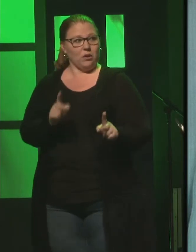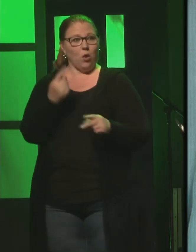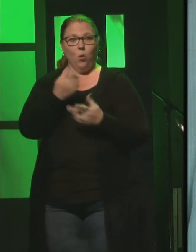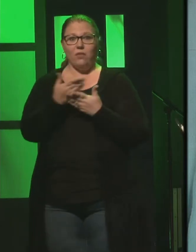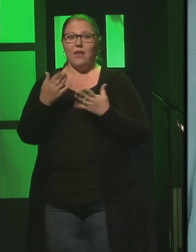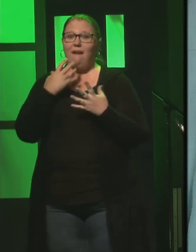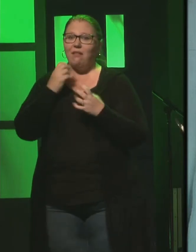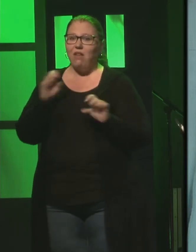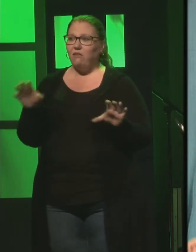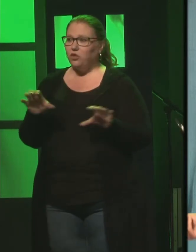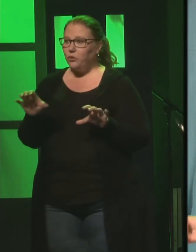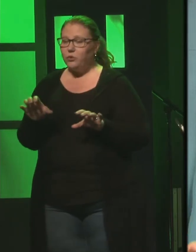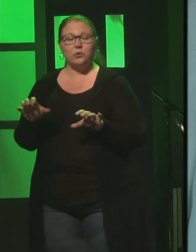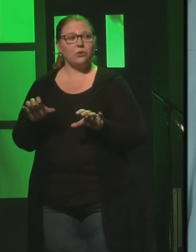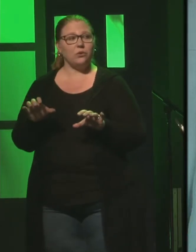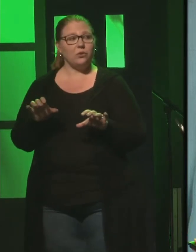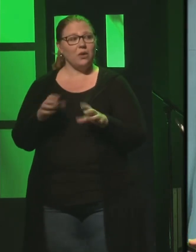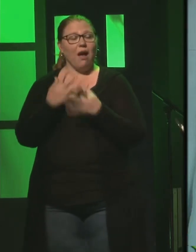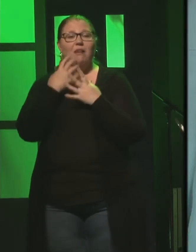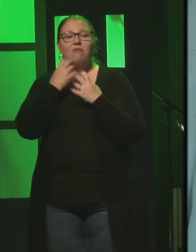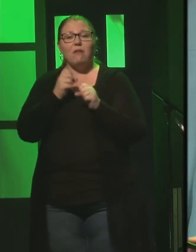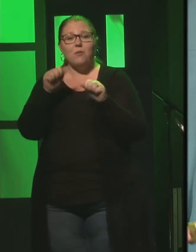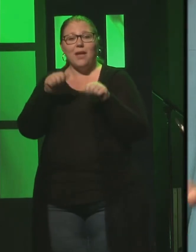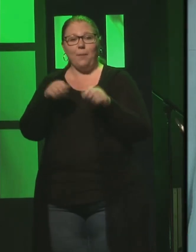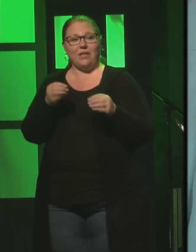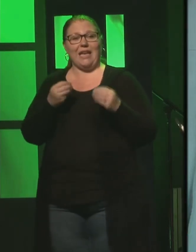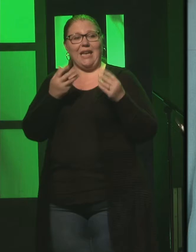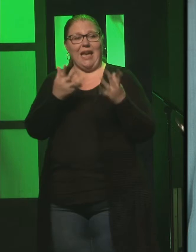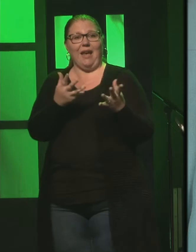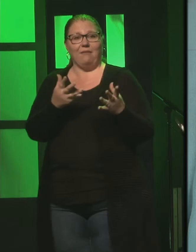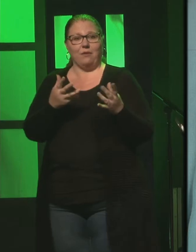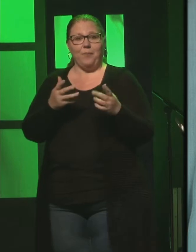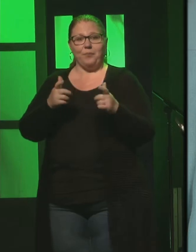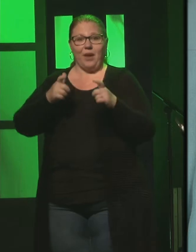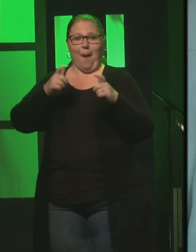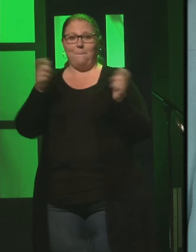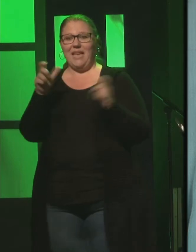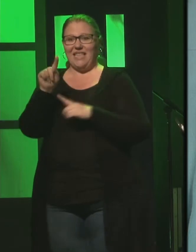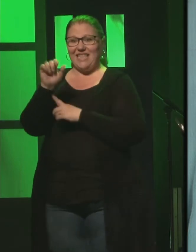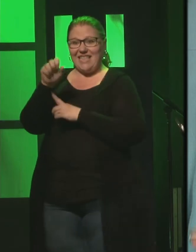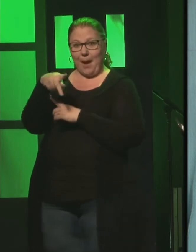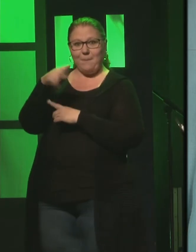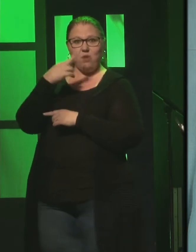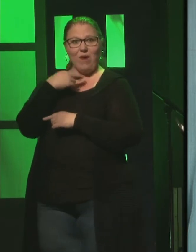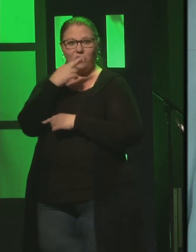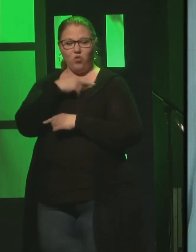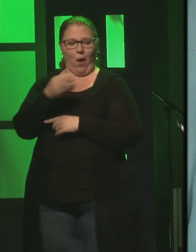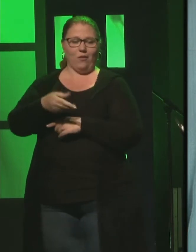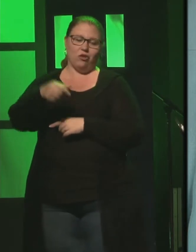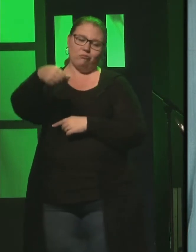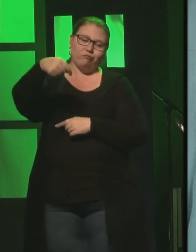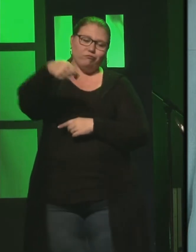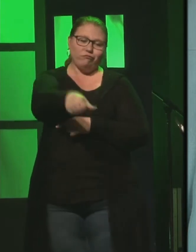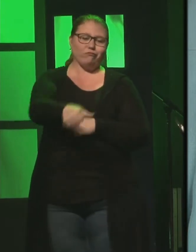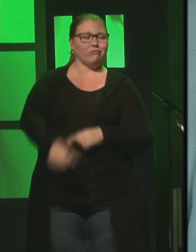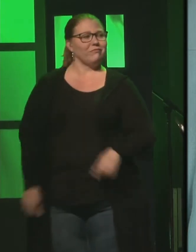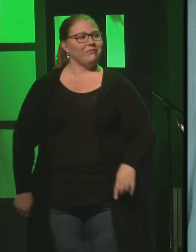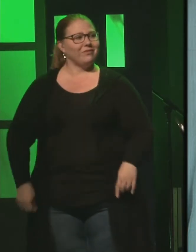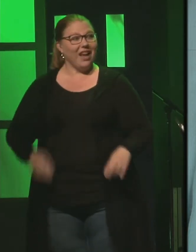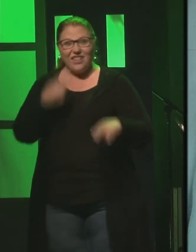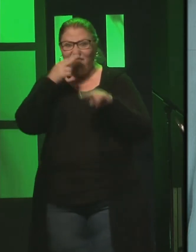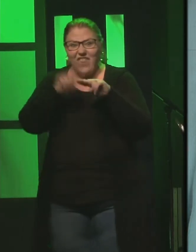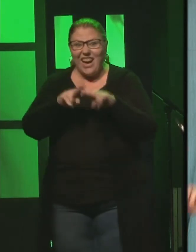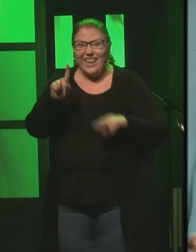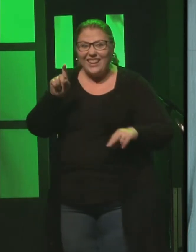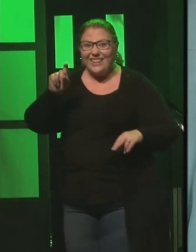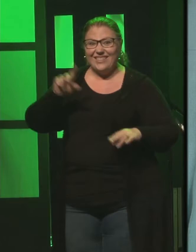I love to do is I love to be able to give like a big old tip at a restaurant. Does anybody else like to do that? Raise your hand. Nice. Isn't that fun? Like, I